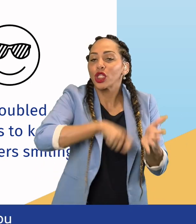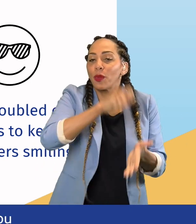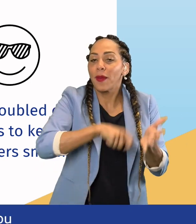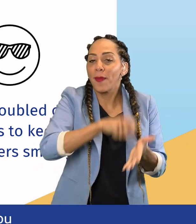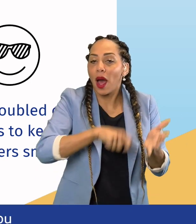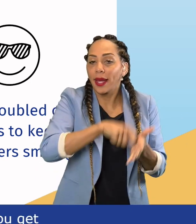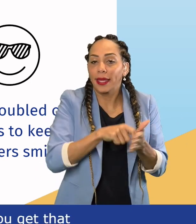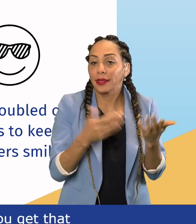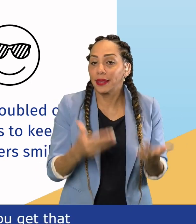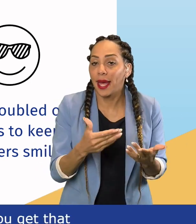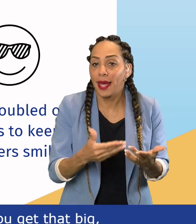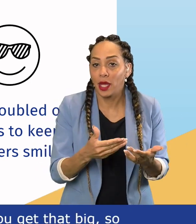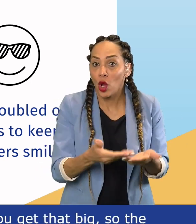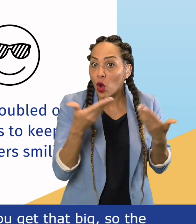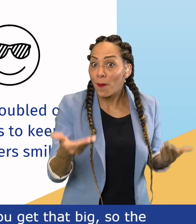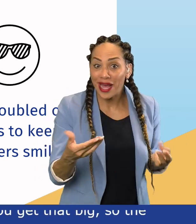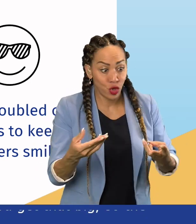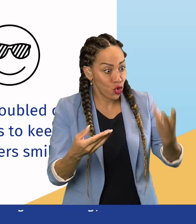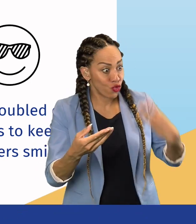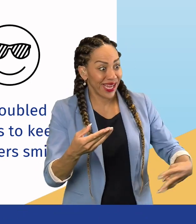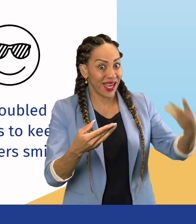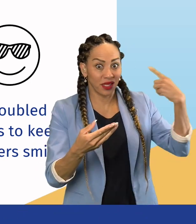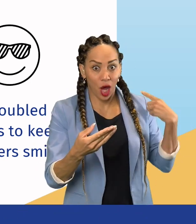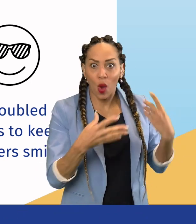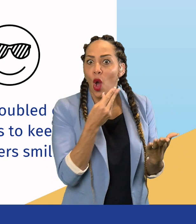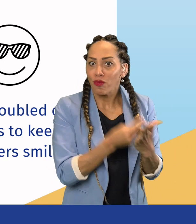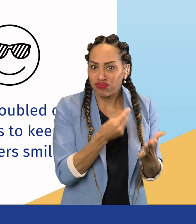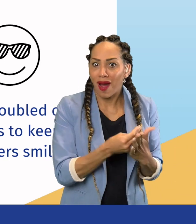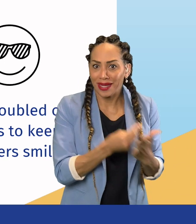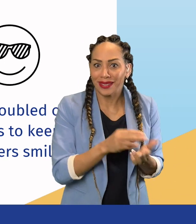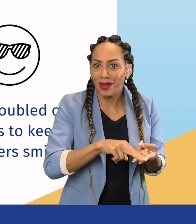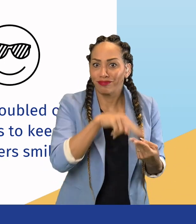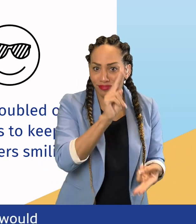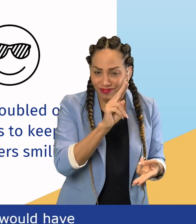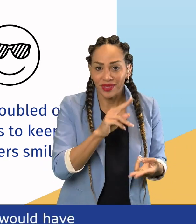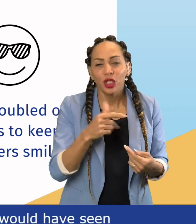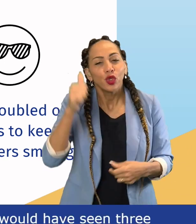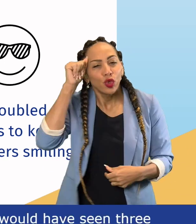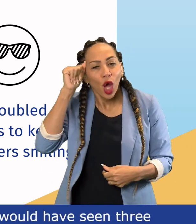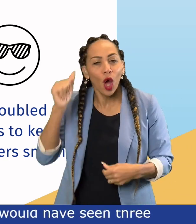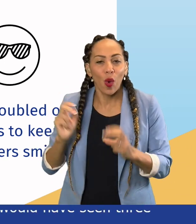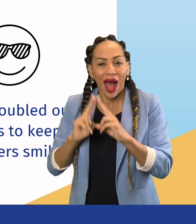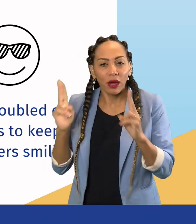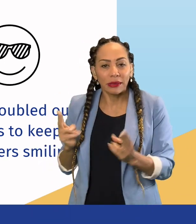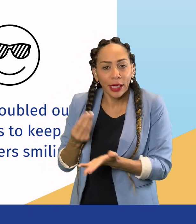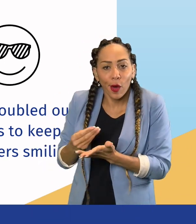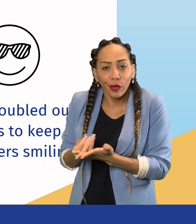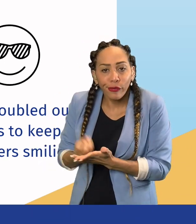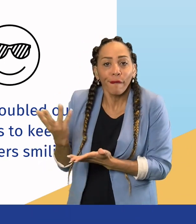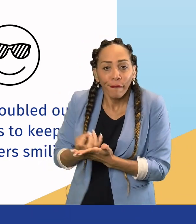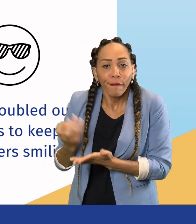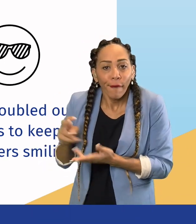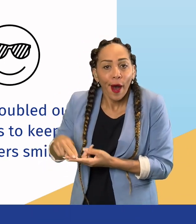3 years ago. So you will have seen prices go up in household goods, but the same is true in the motor industry as well. And of